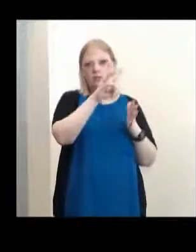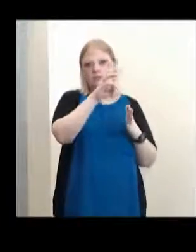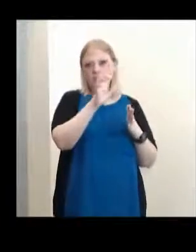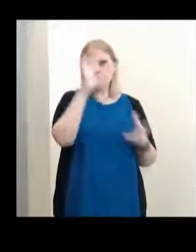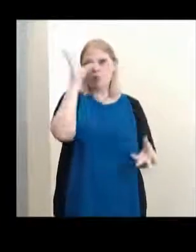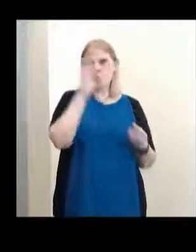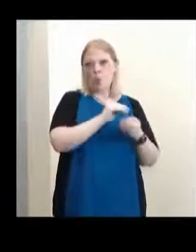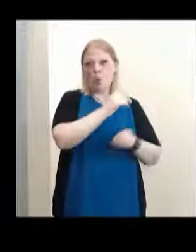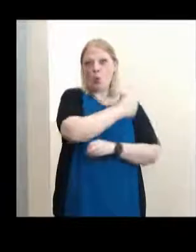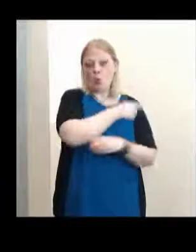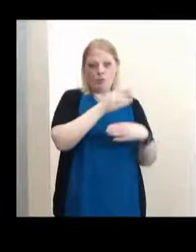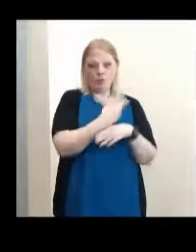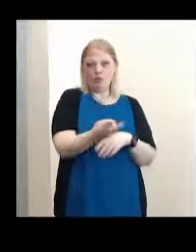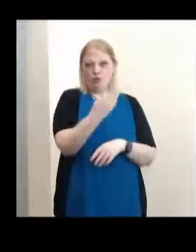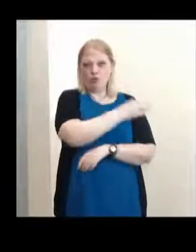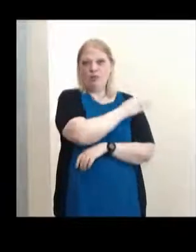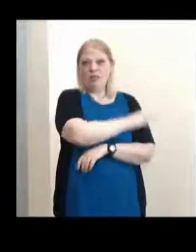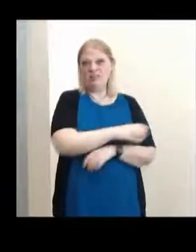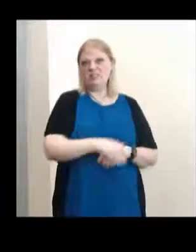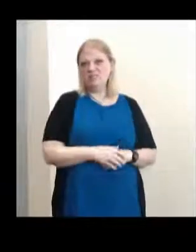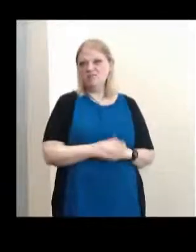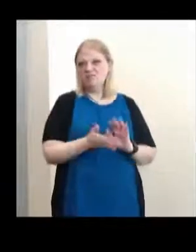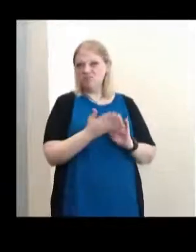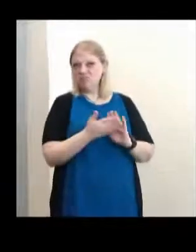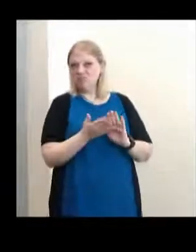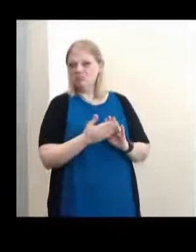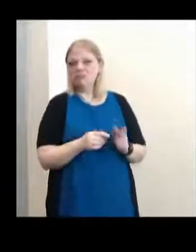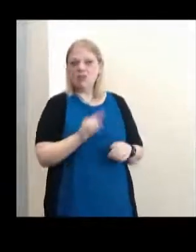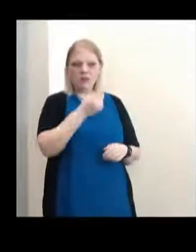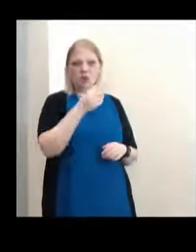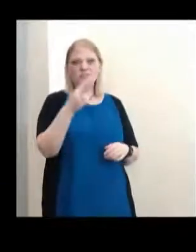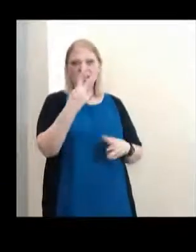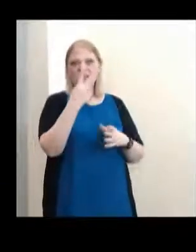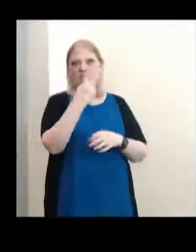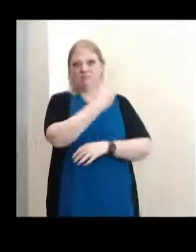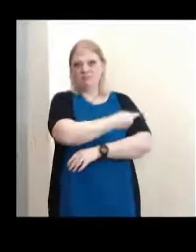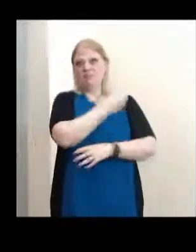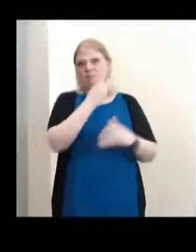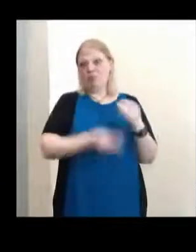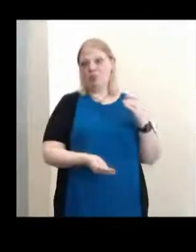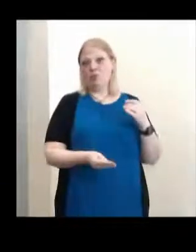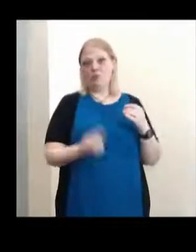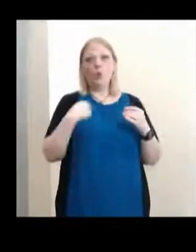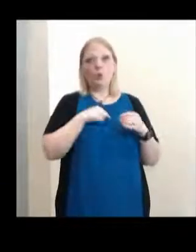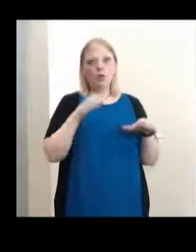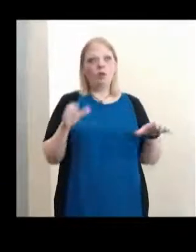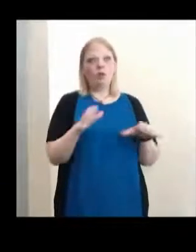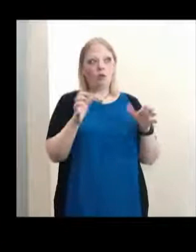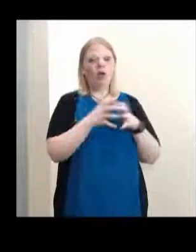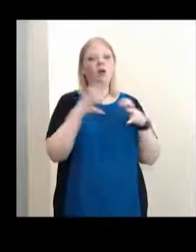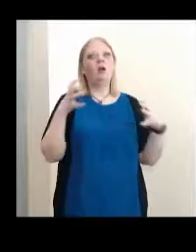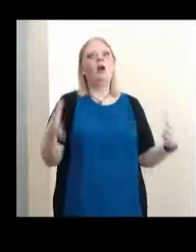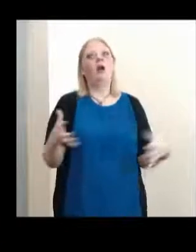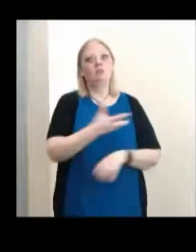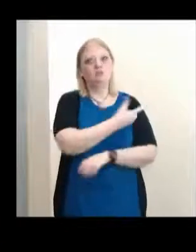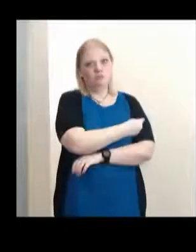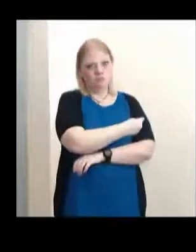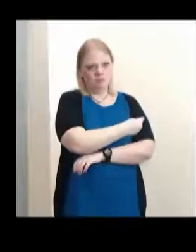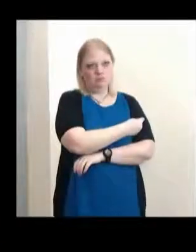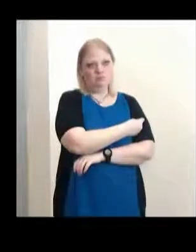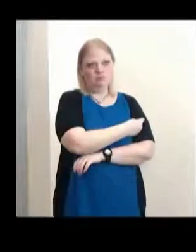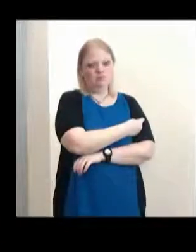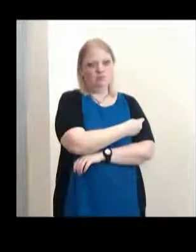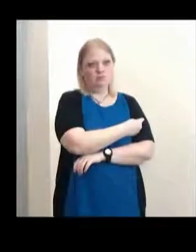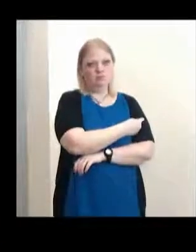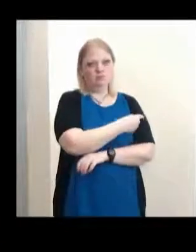two clinic locations that Erie County had. Those are first and second doses. So we've done a lot of doses over the last